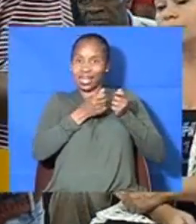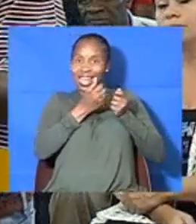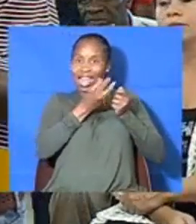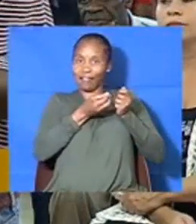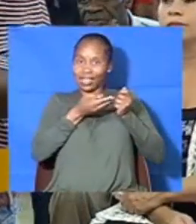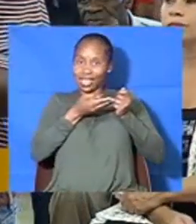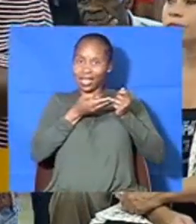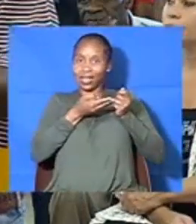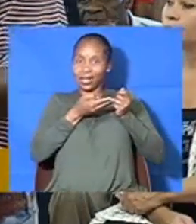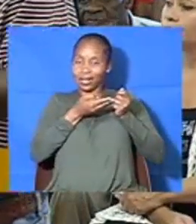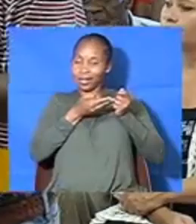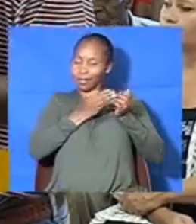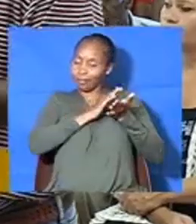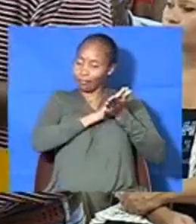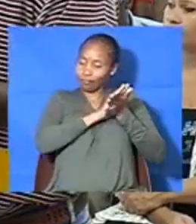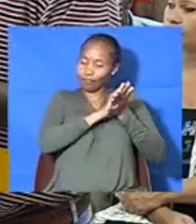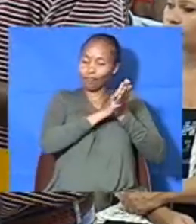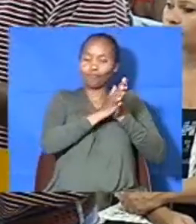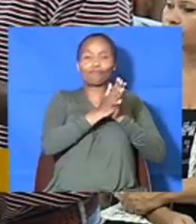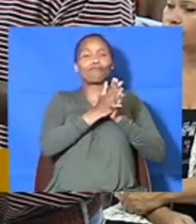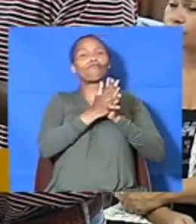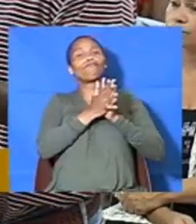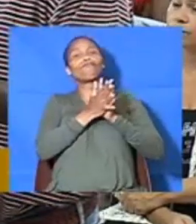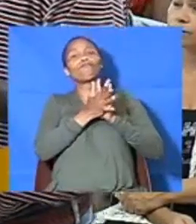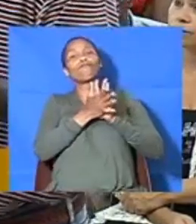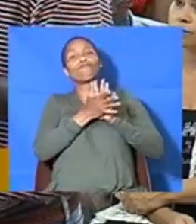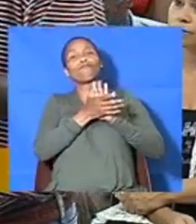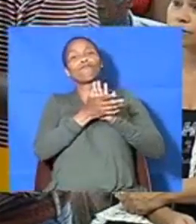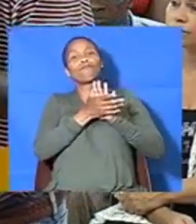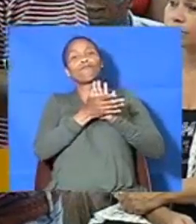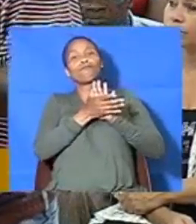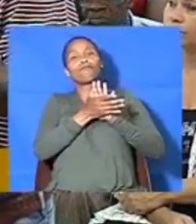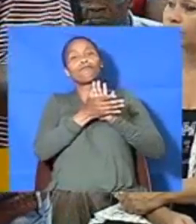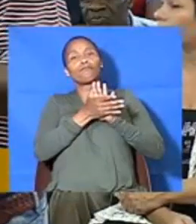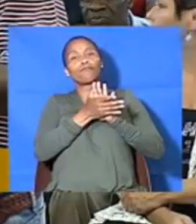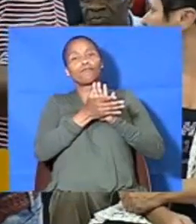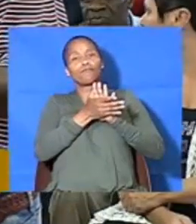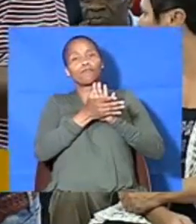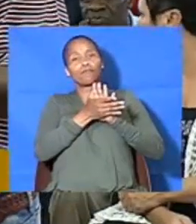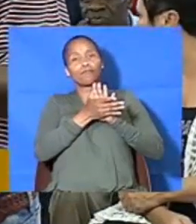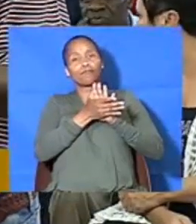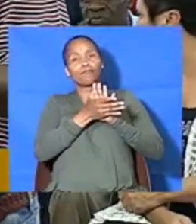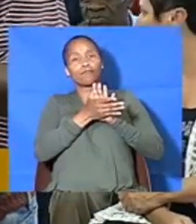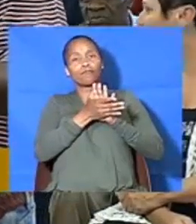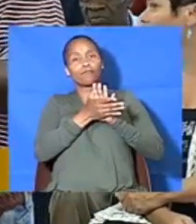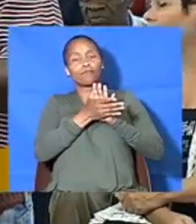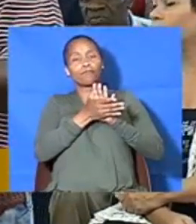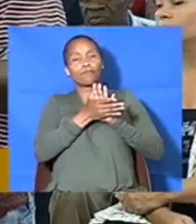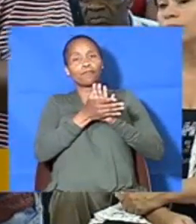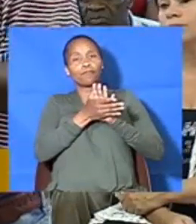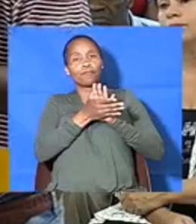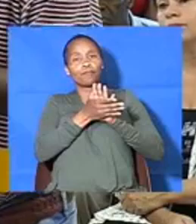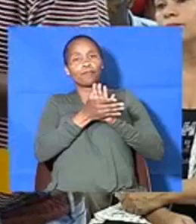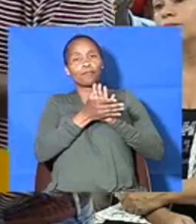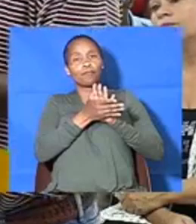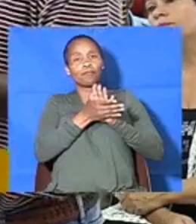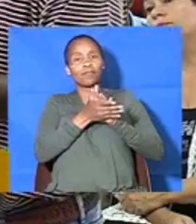As I speak now, we have about 4 people over the age of 90.